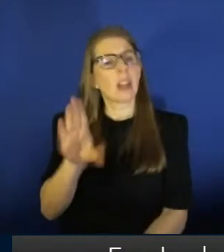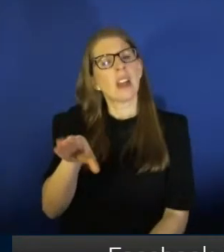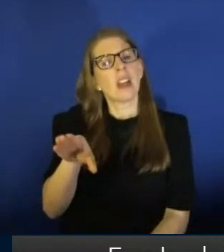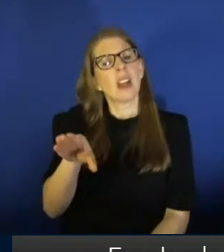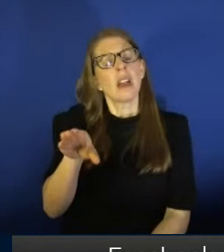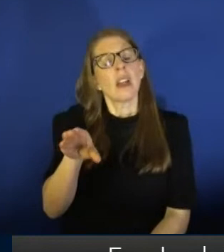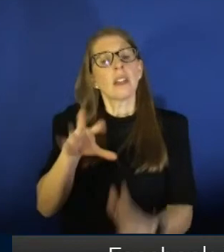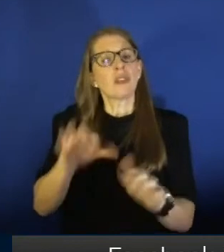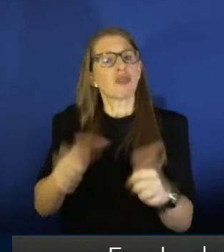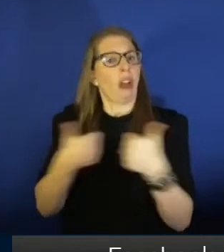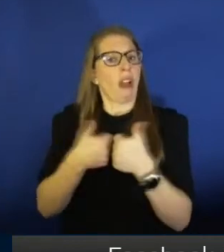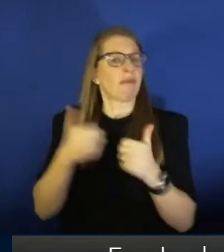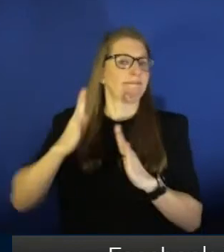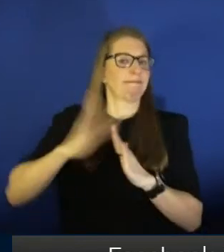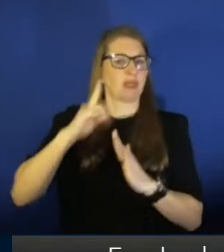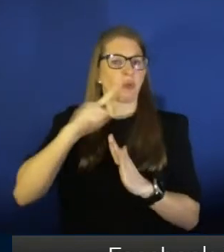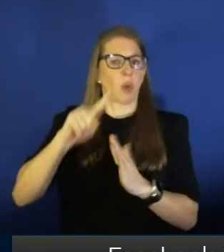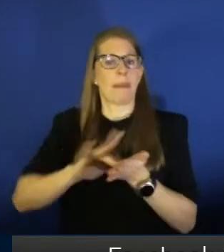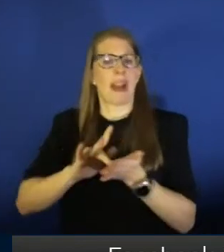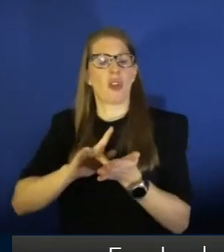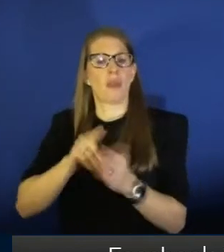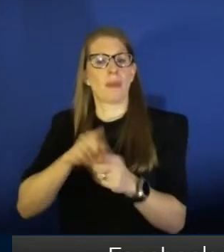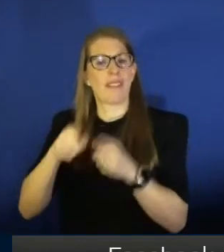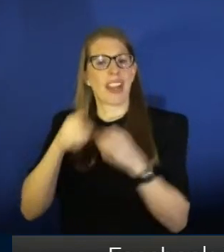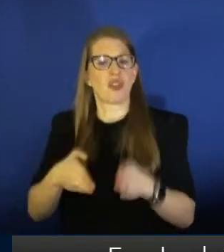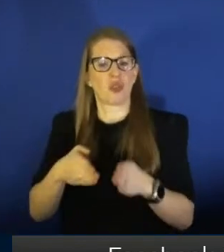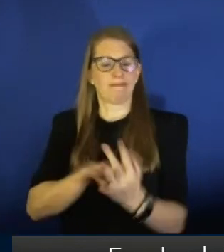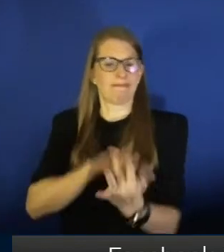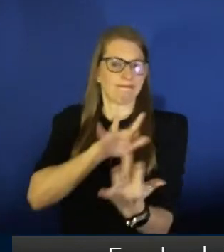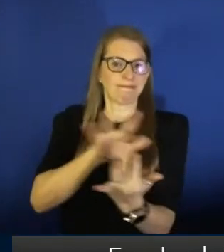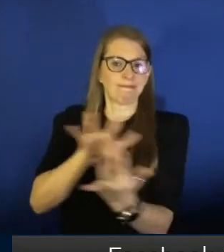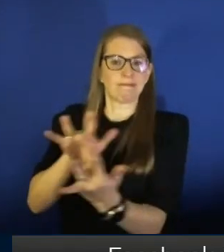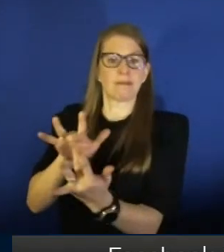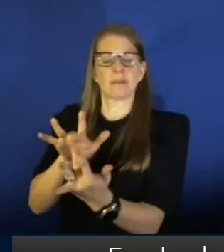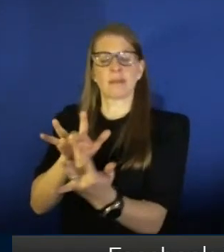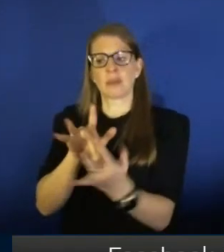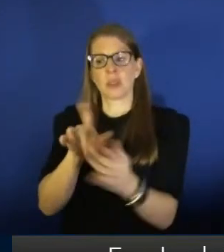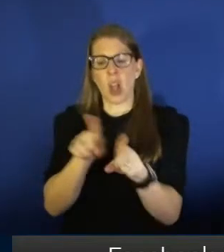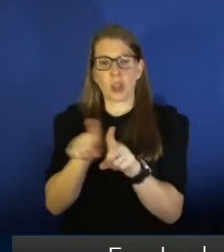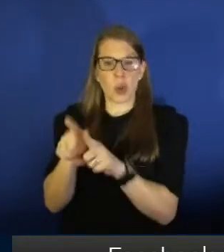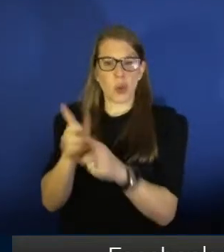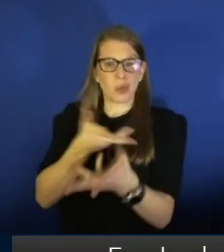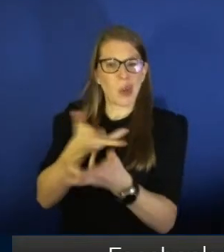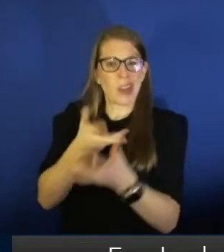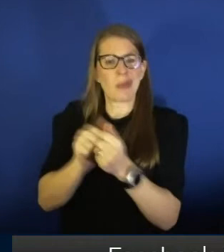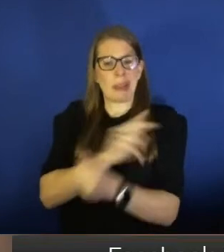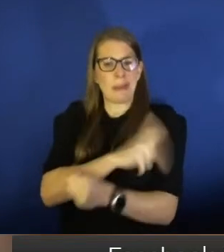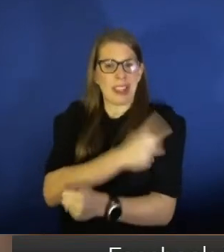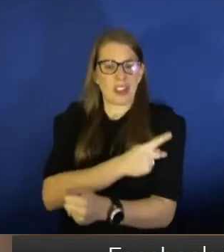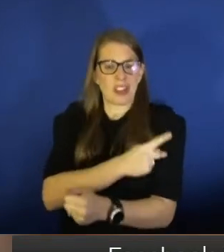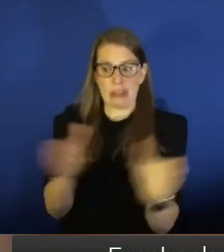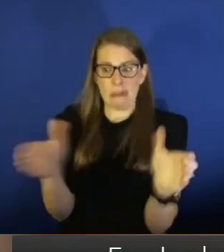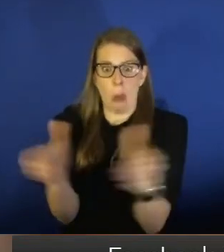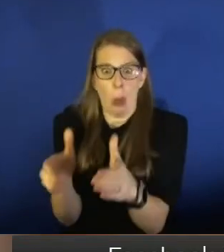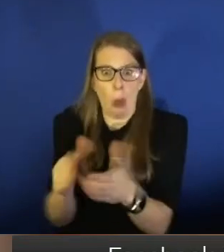that medical professionals have in reaching and working with patients in some of those smaller communities?